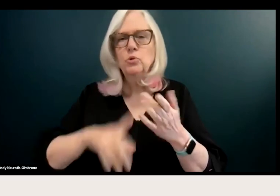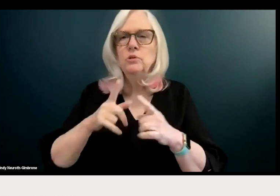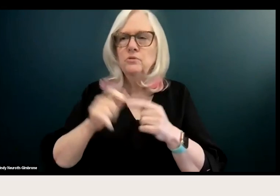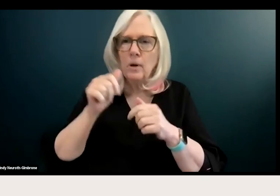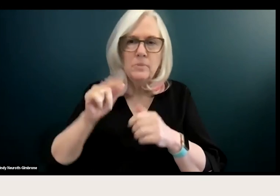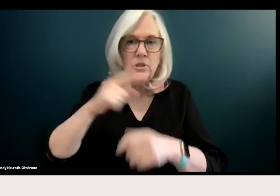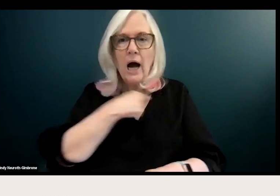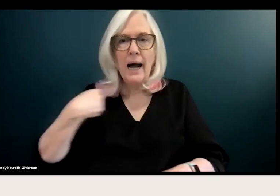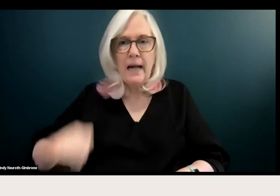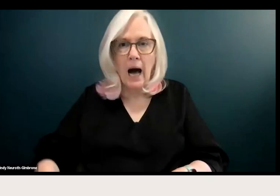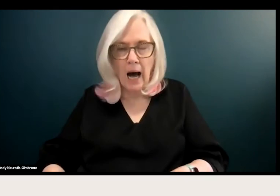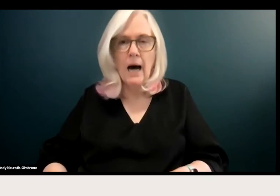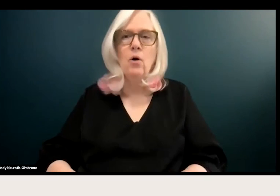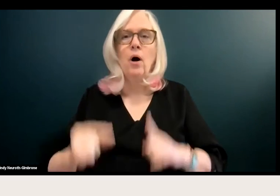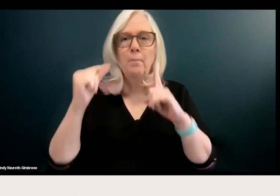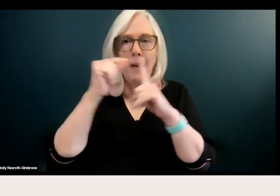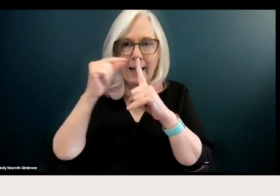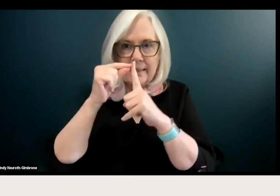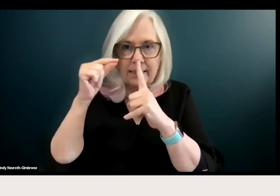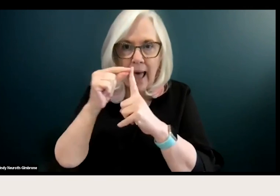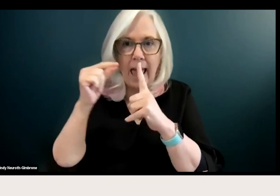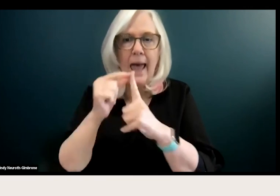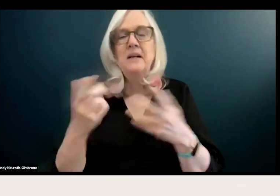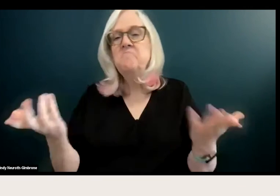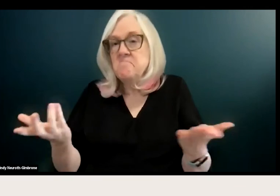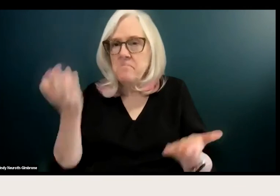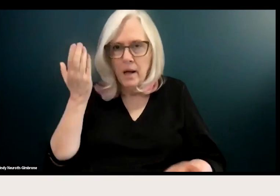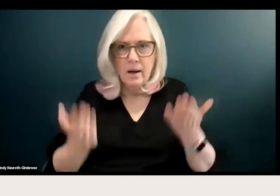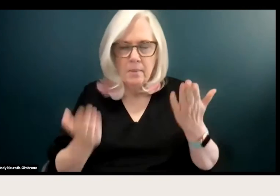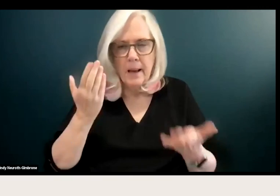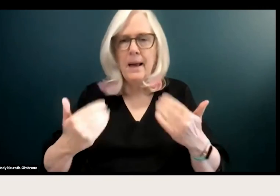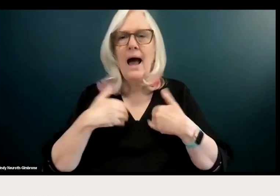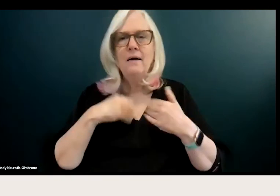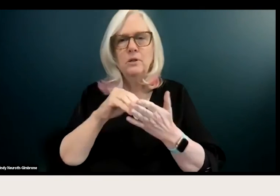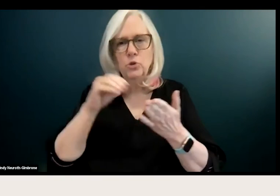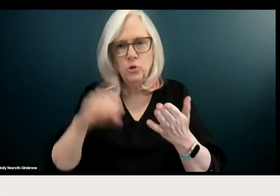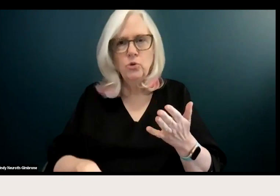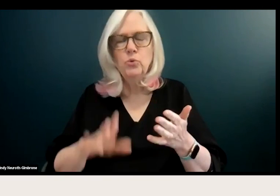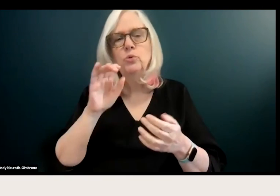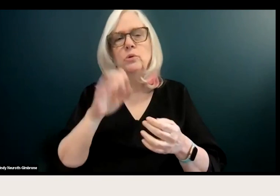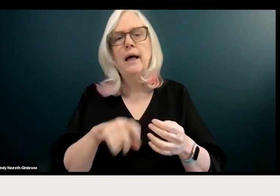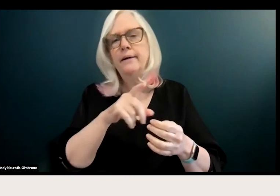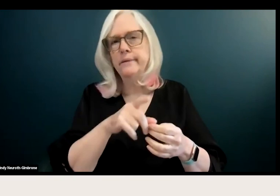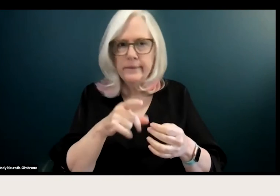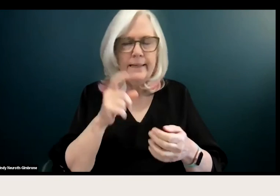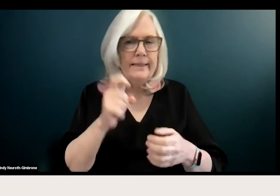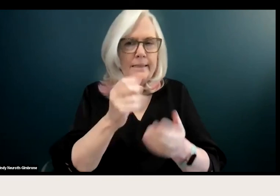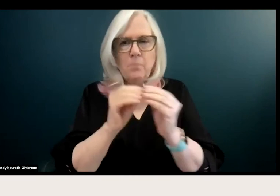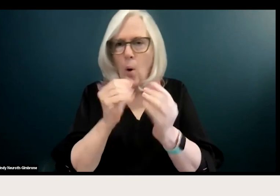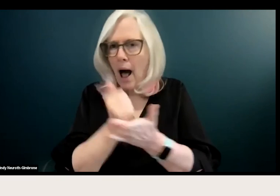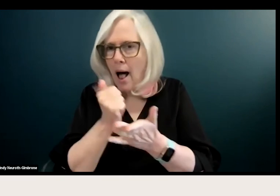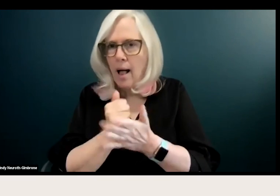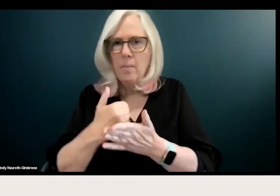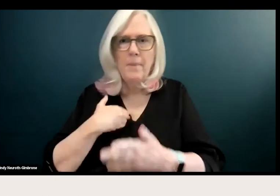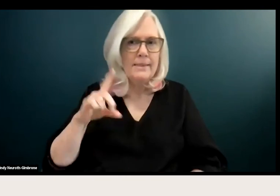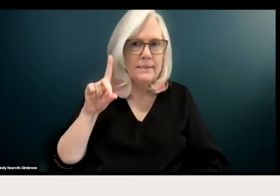they're, simply a student who maybe needs a little extra help, maybe has a disability, whatever it happens to be,